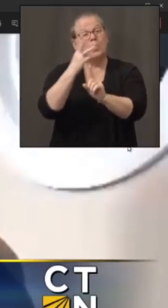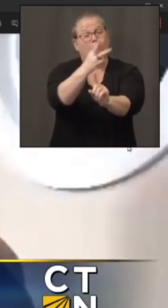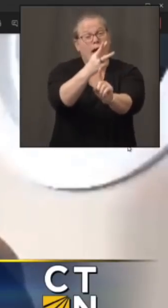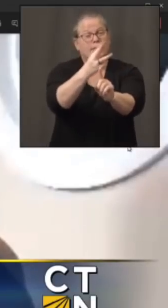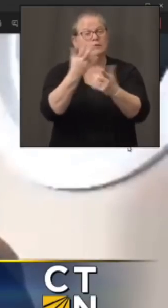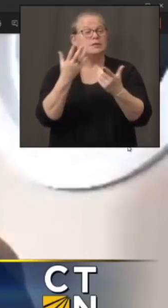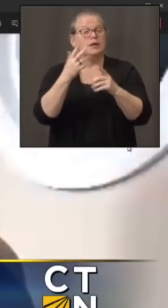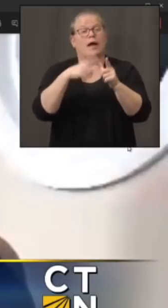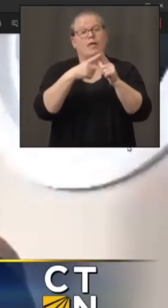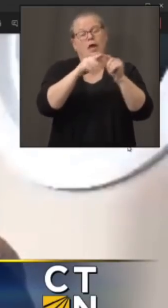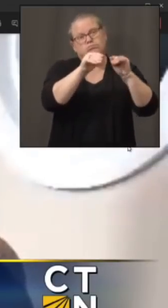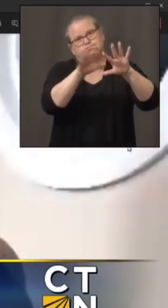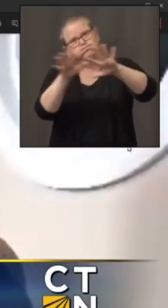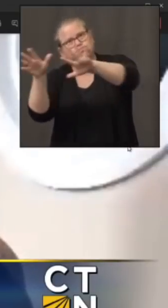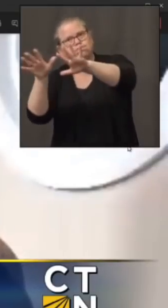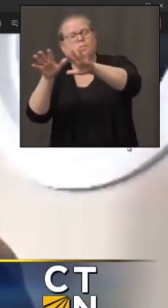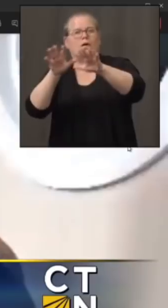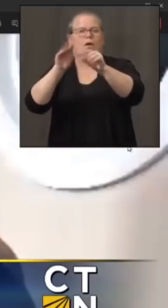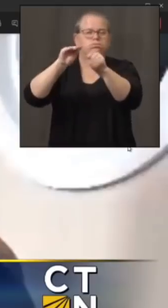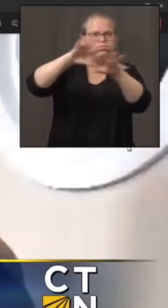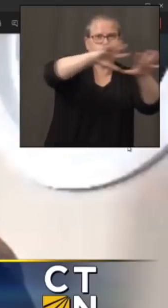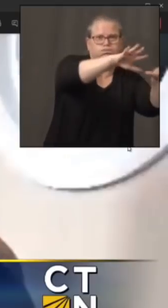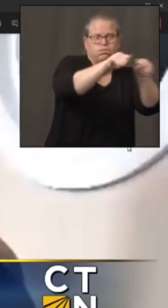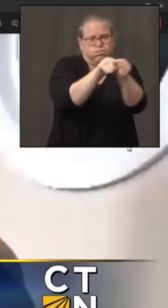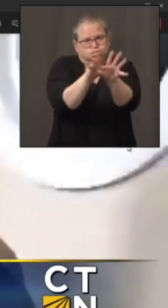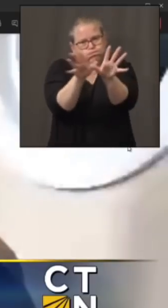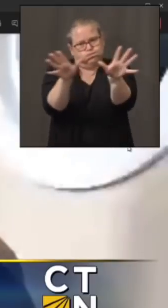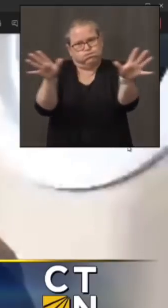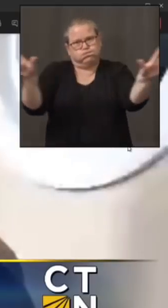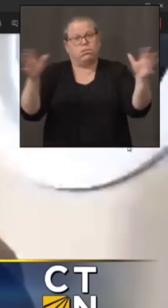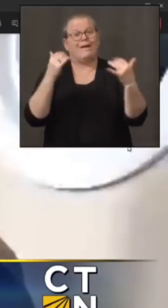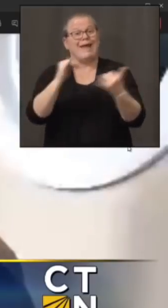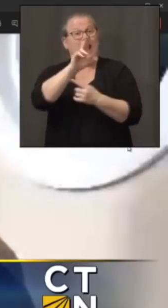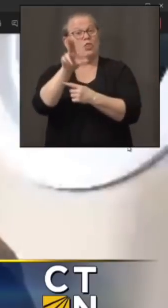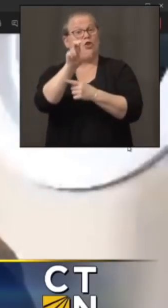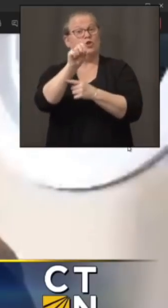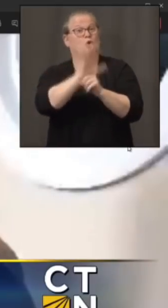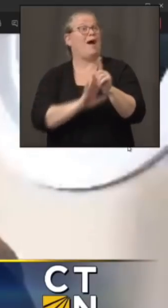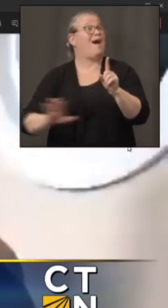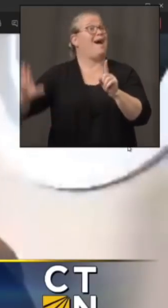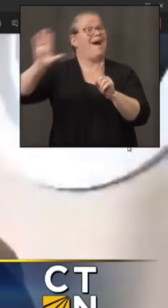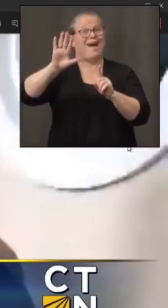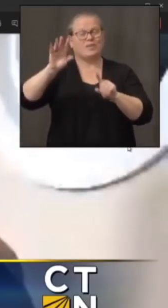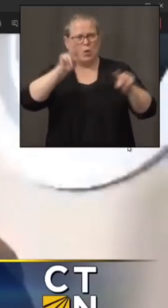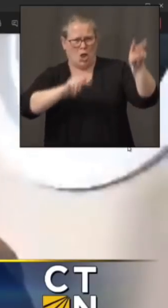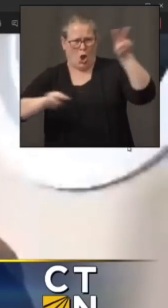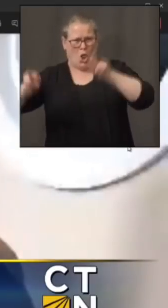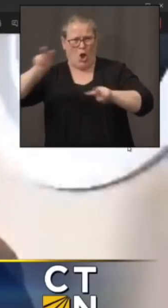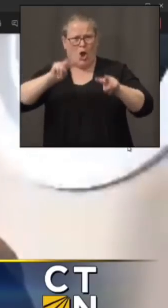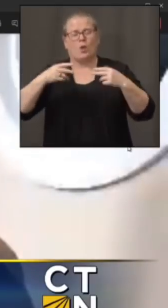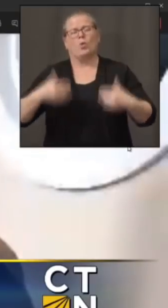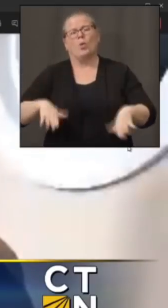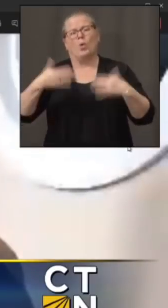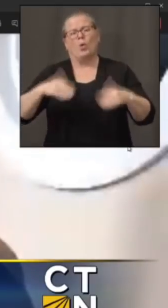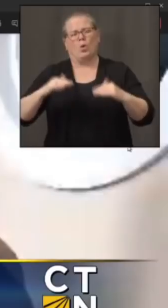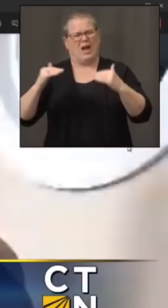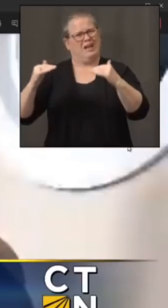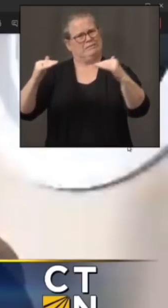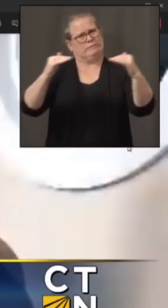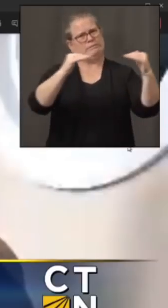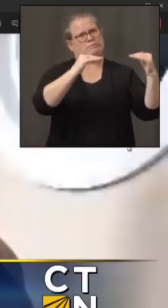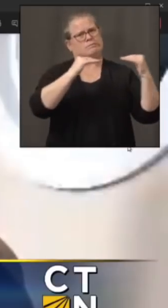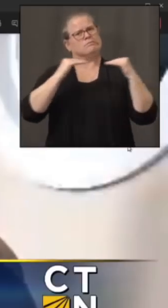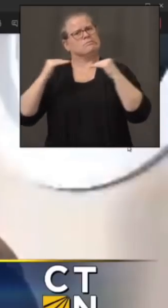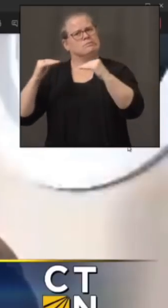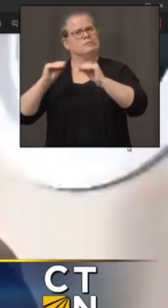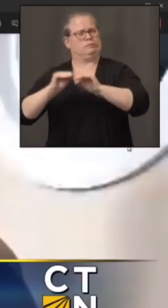Great Lakes region. But now when you look across the nation, you see a fair degree of spread everywhere in certain states that are really hard